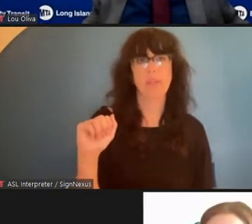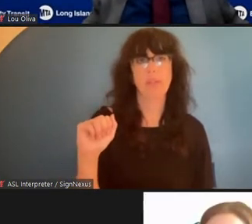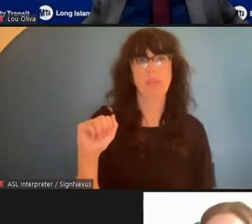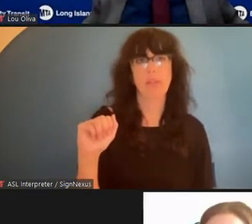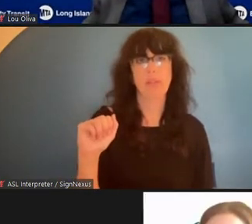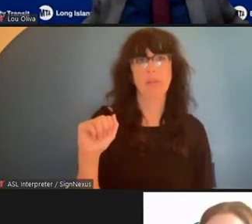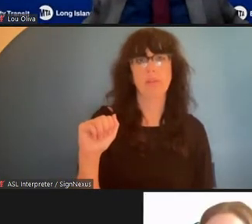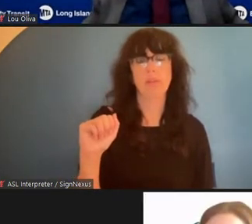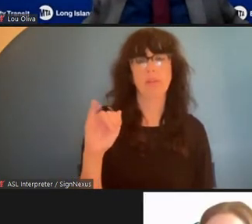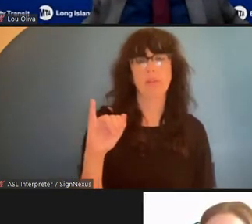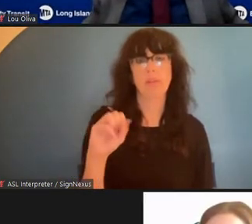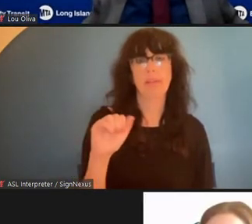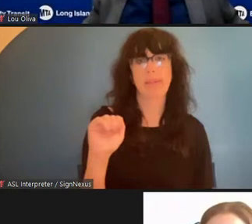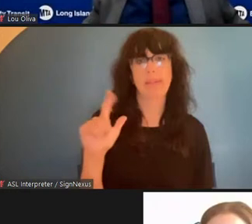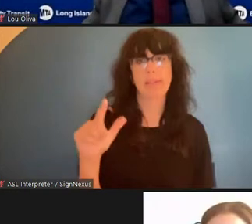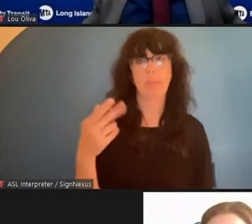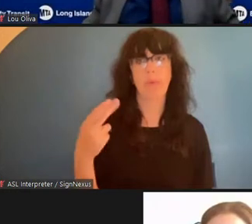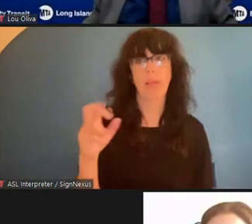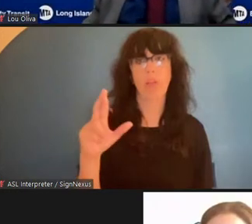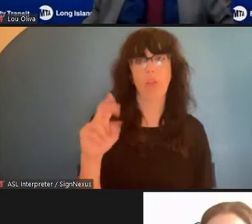isabel hernandez